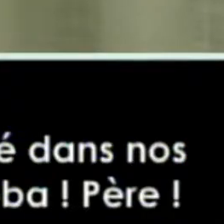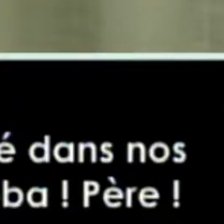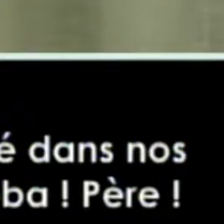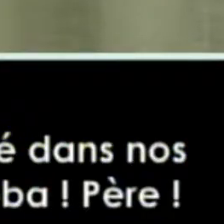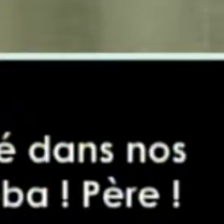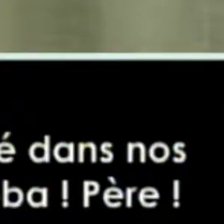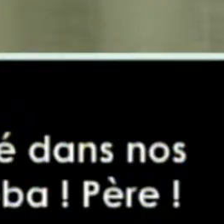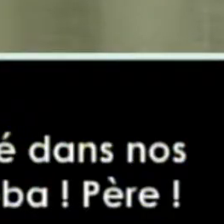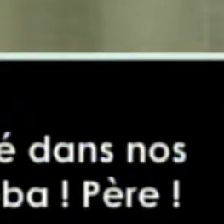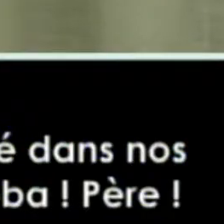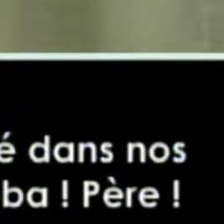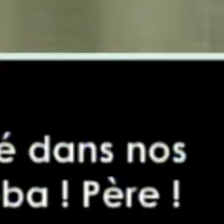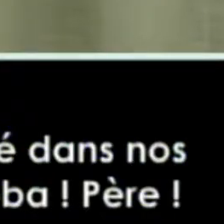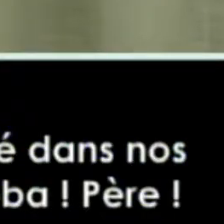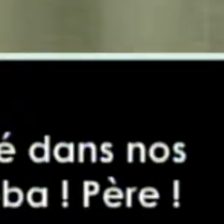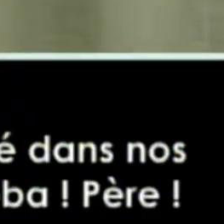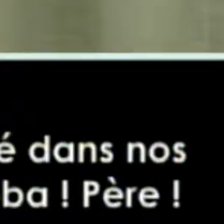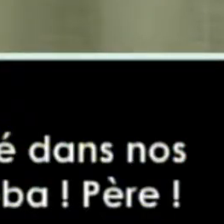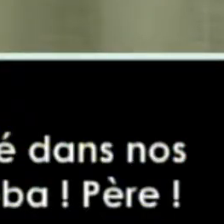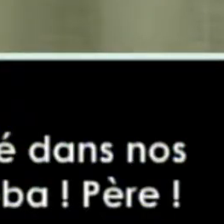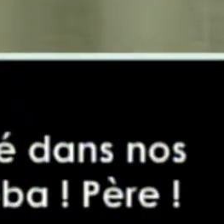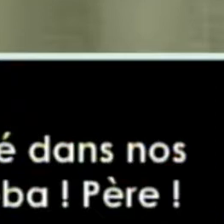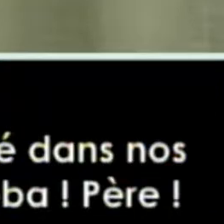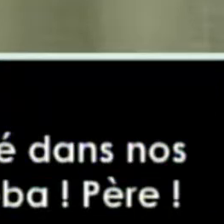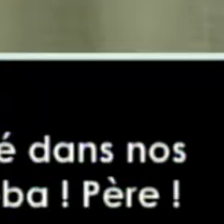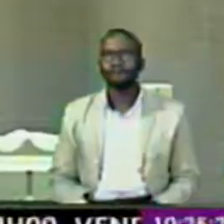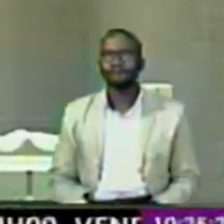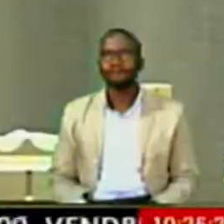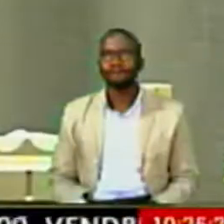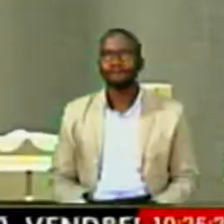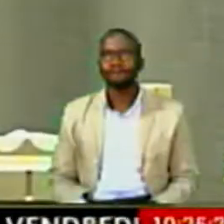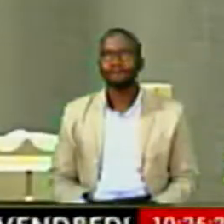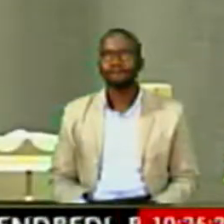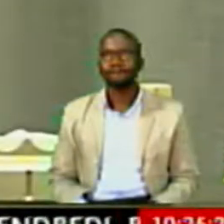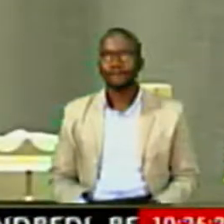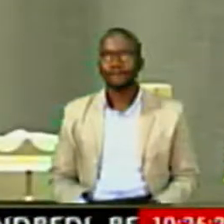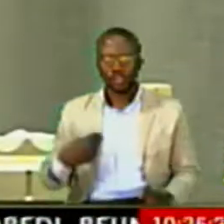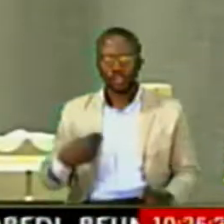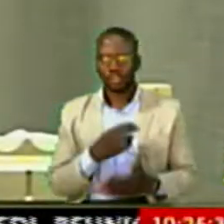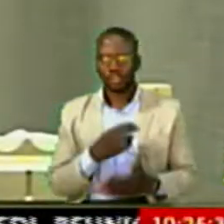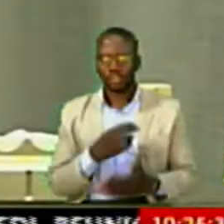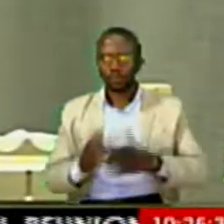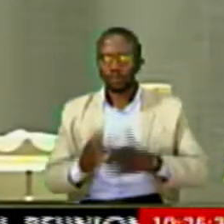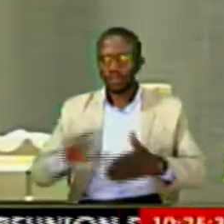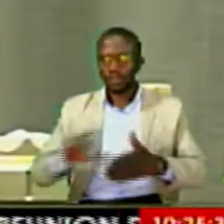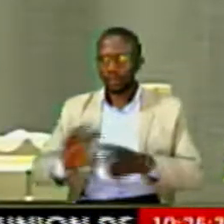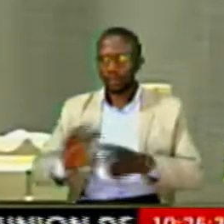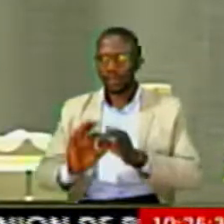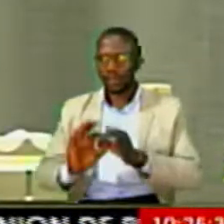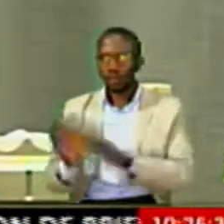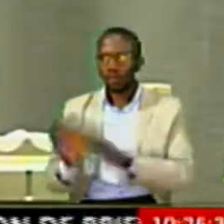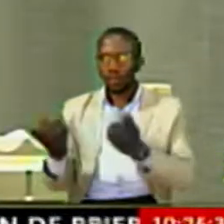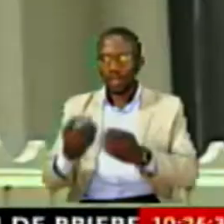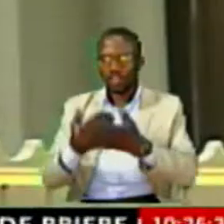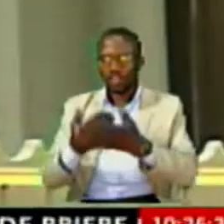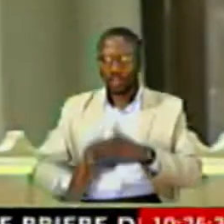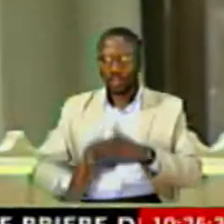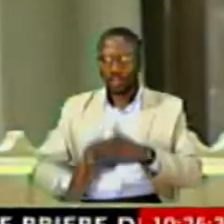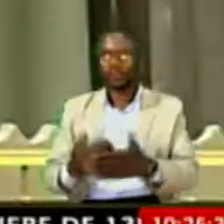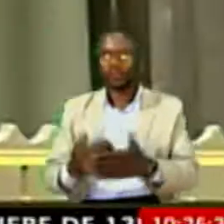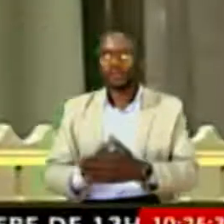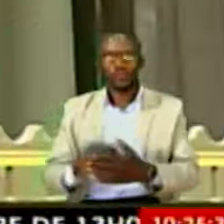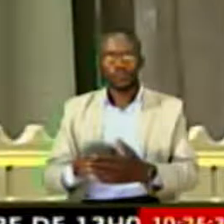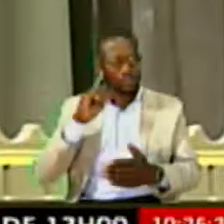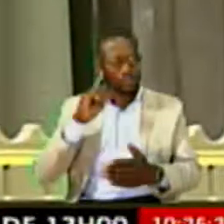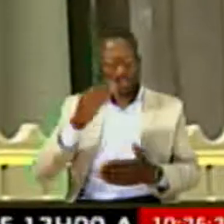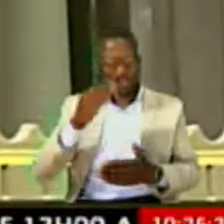of God. Quand nous naissons de nouveau. When we are born again. Écoutez bien, frères et sœurs. Listen well, brothers and sisters. On ne devient pas fils de